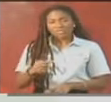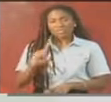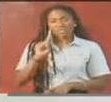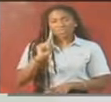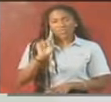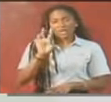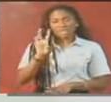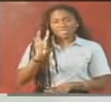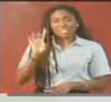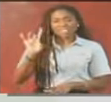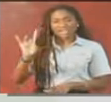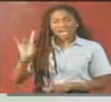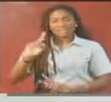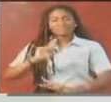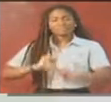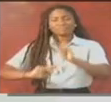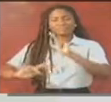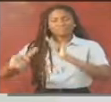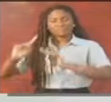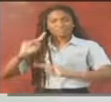125,168 individuals, with